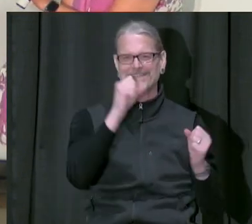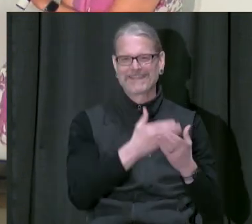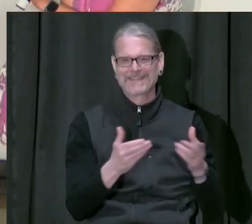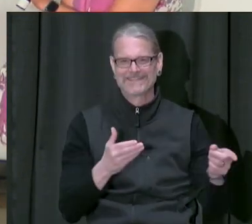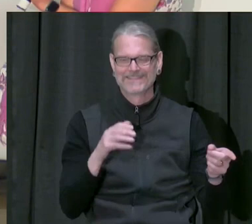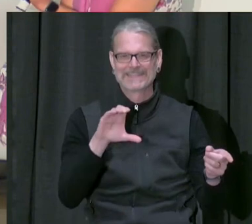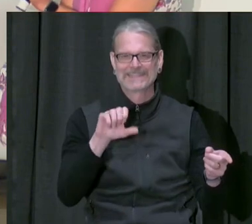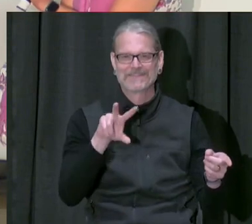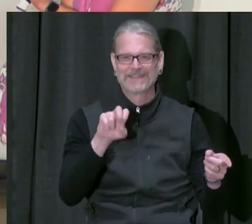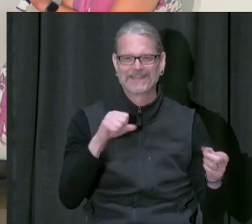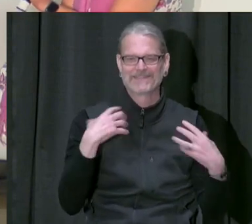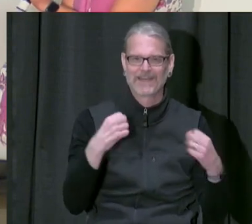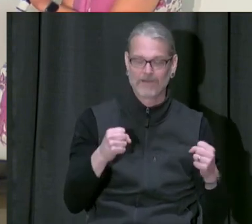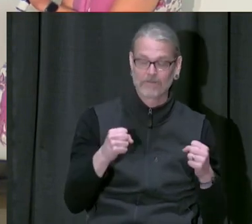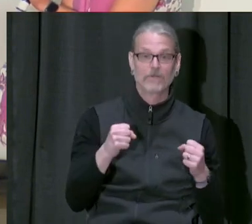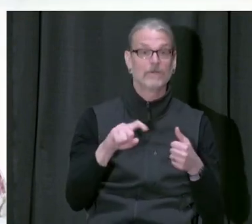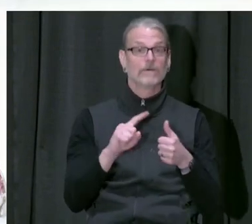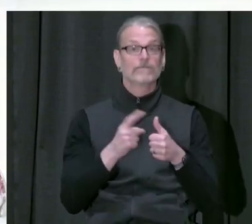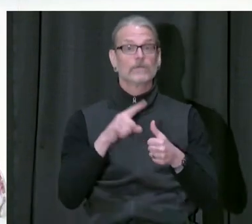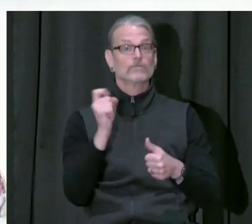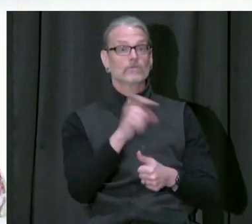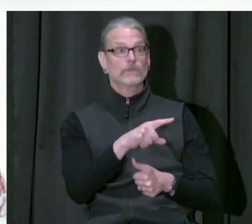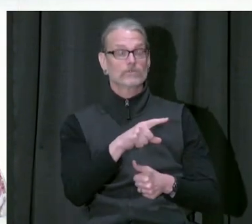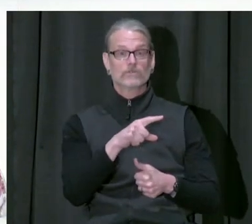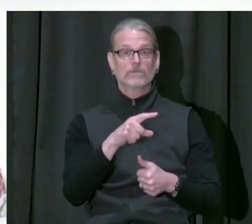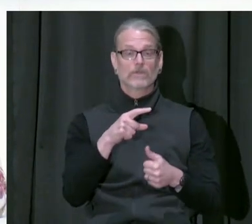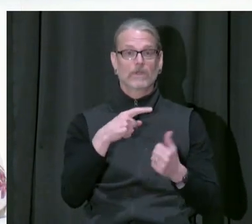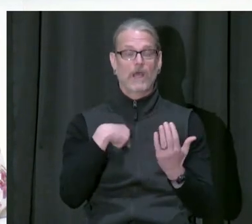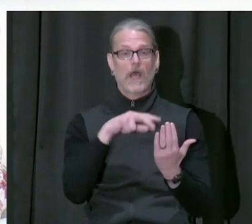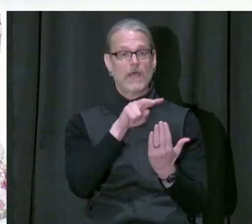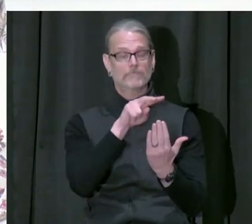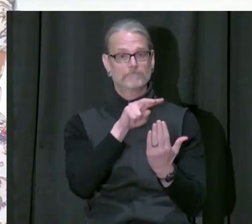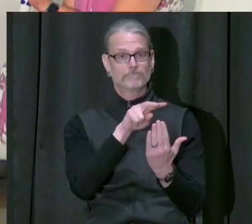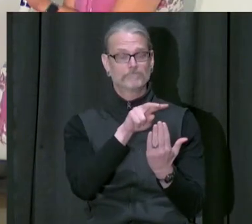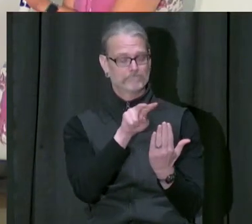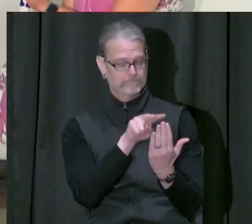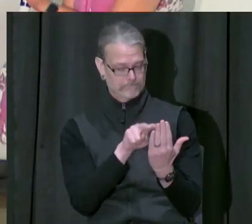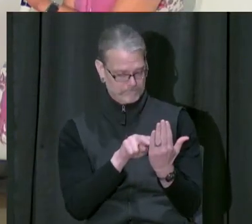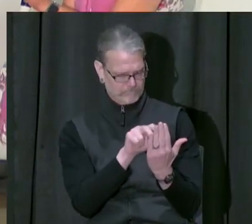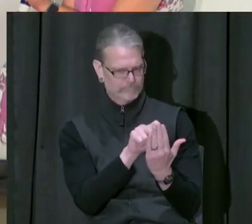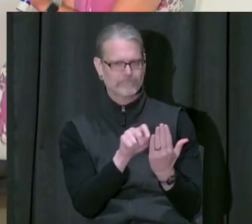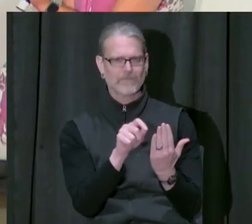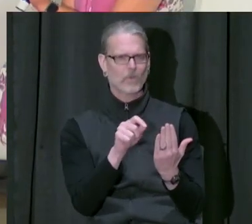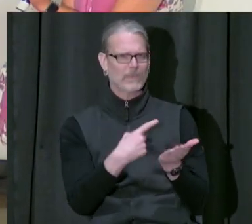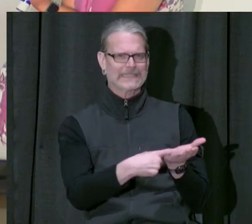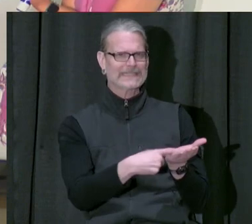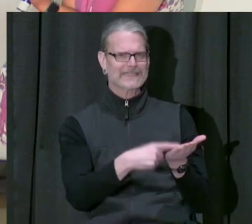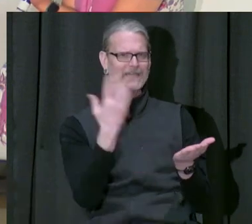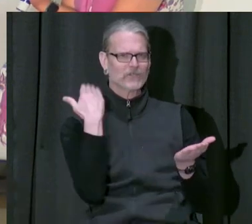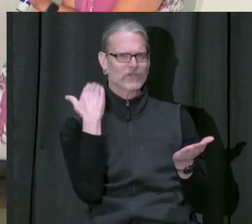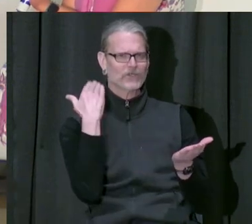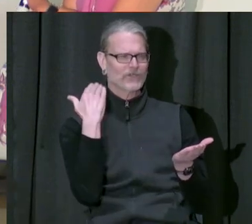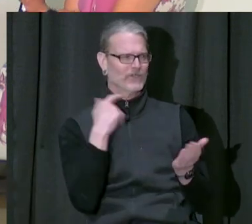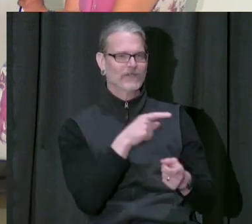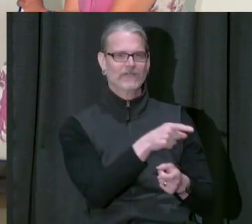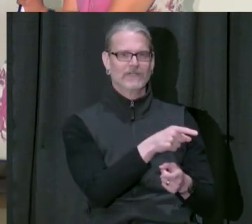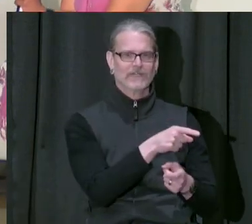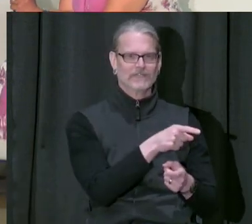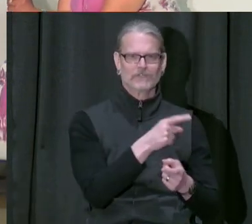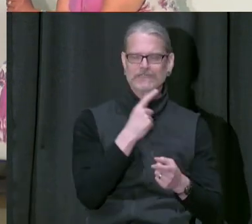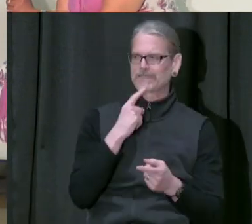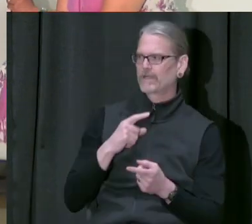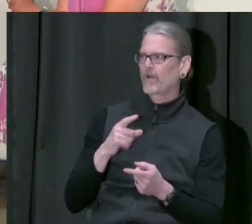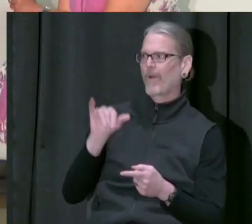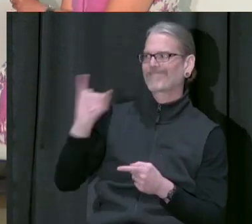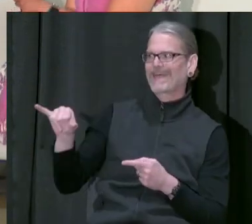CVS Health. But the first question was one I had down on my list until we talked about this earlier. And she says, no, that has to be the first question.